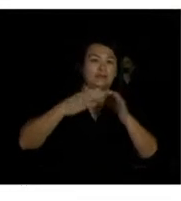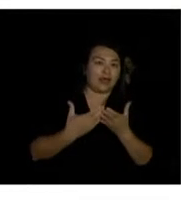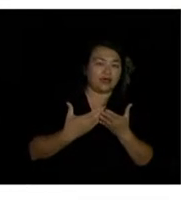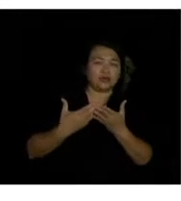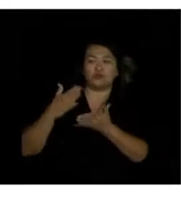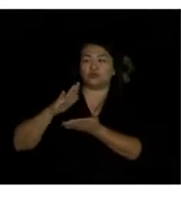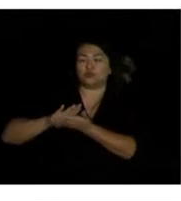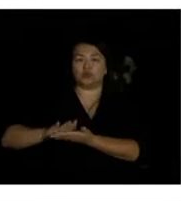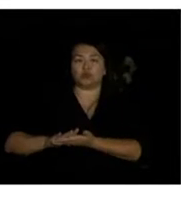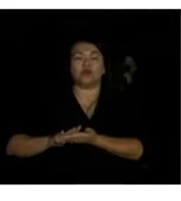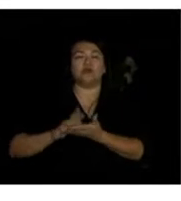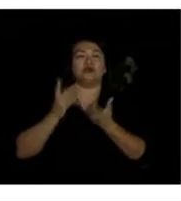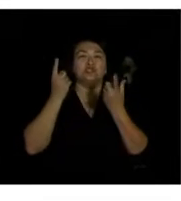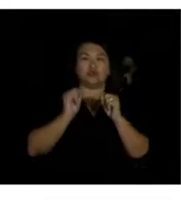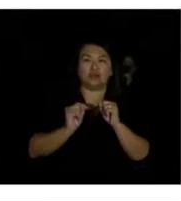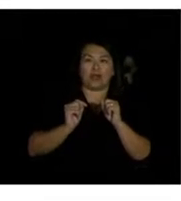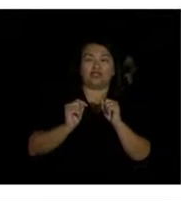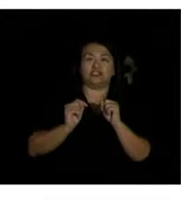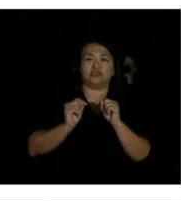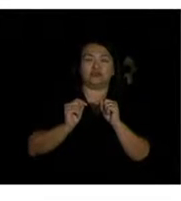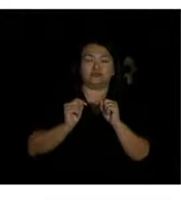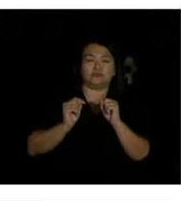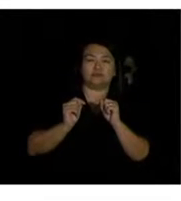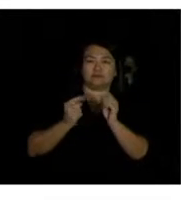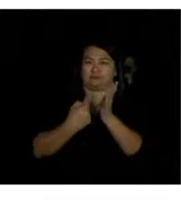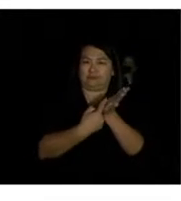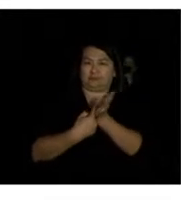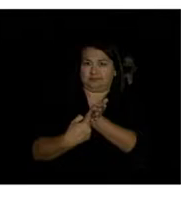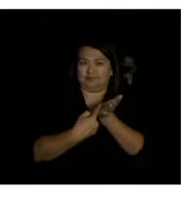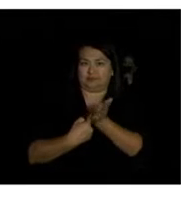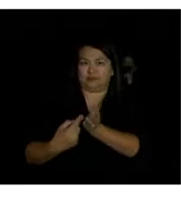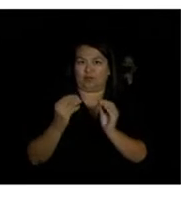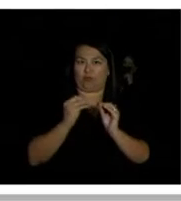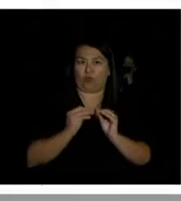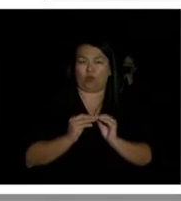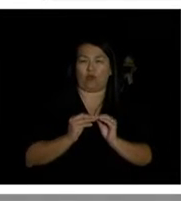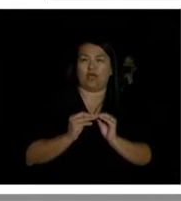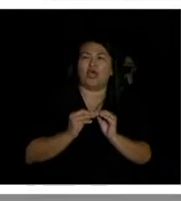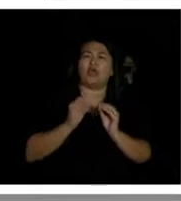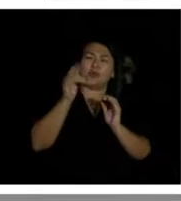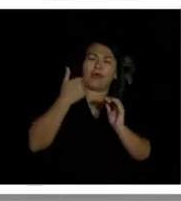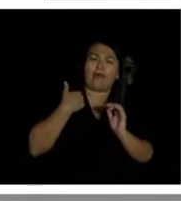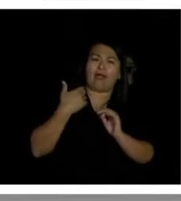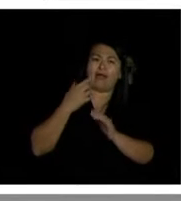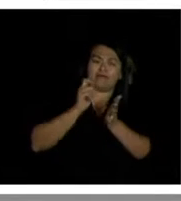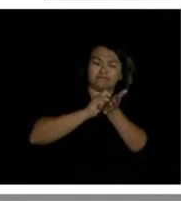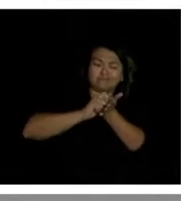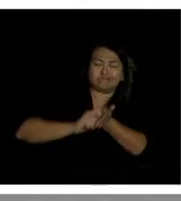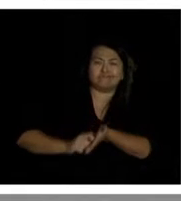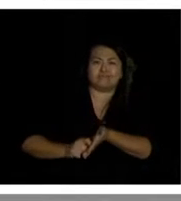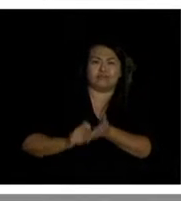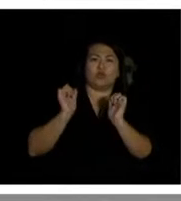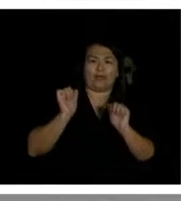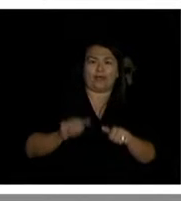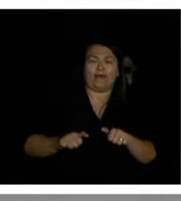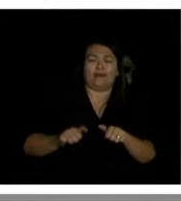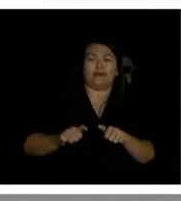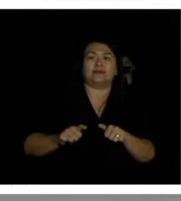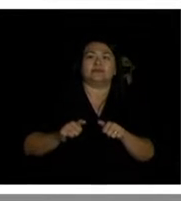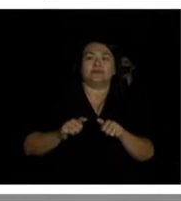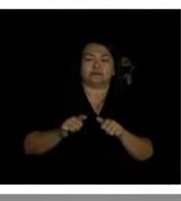school. So try to peel the onion a little bit. And you all have little notepads and a pencil at your